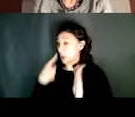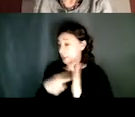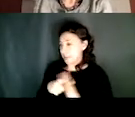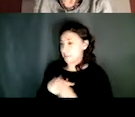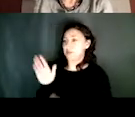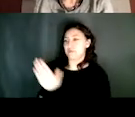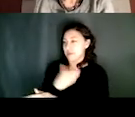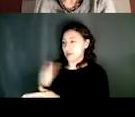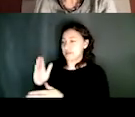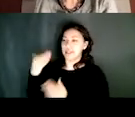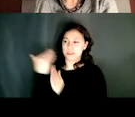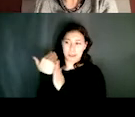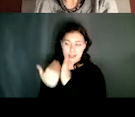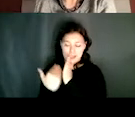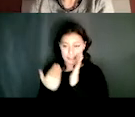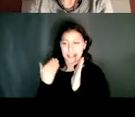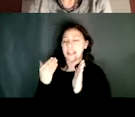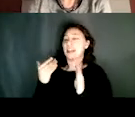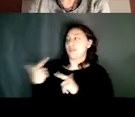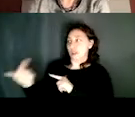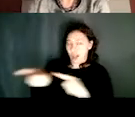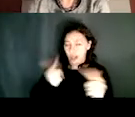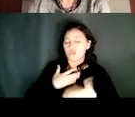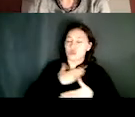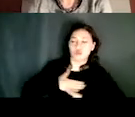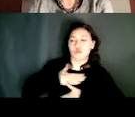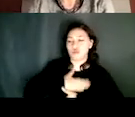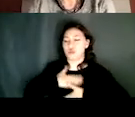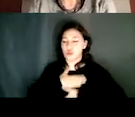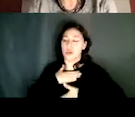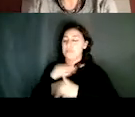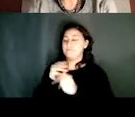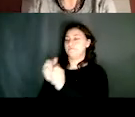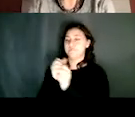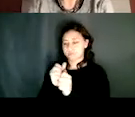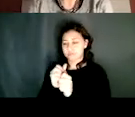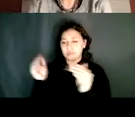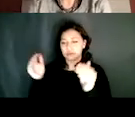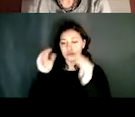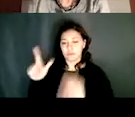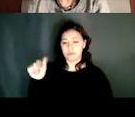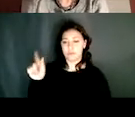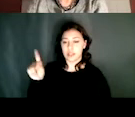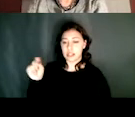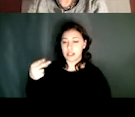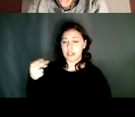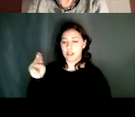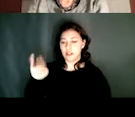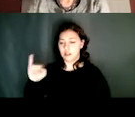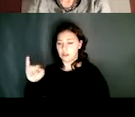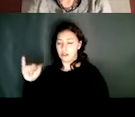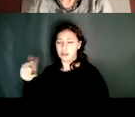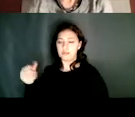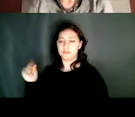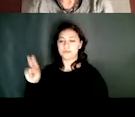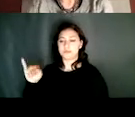Lakshmi Govarandajan excels at teaching challenging courses, such as Introduction to Programming. He does this both through